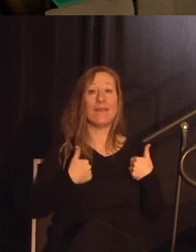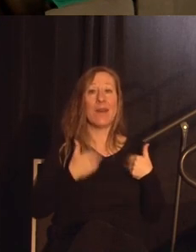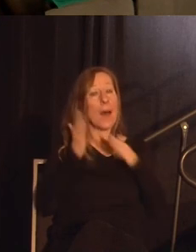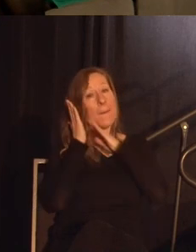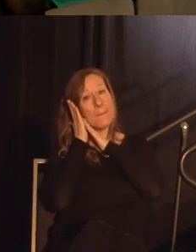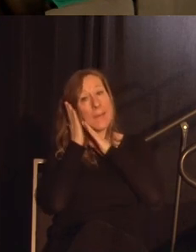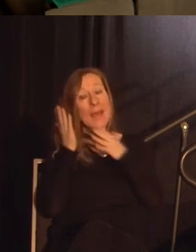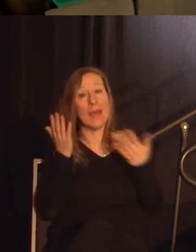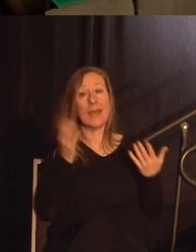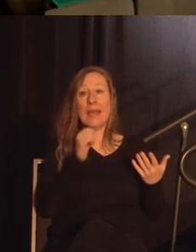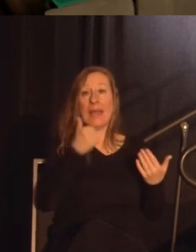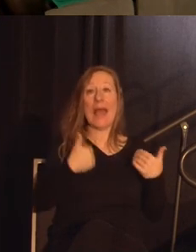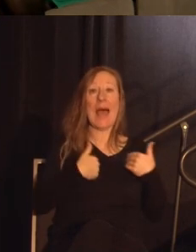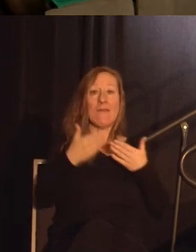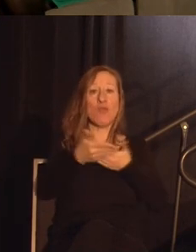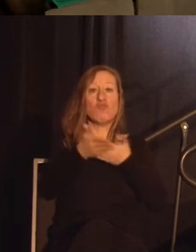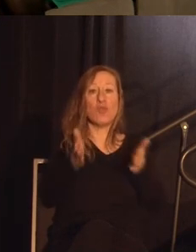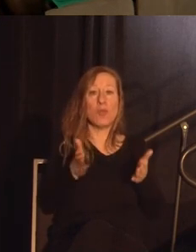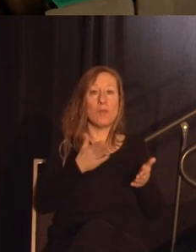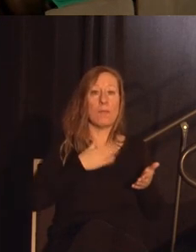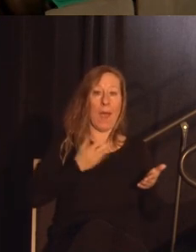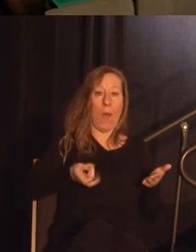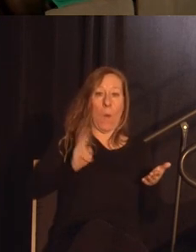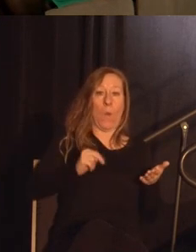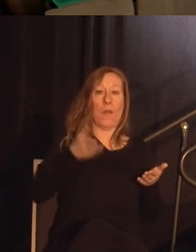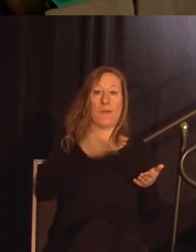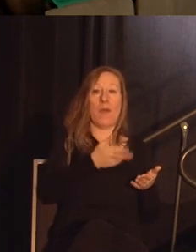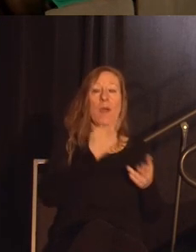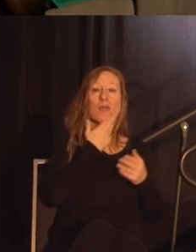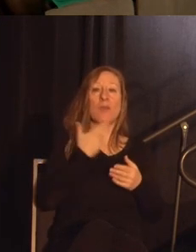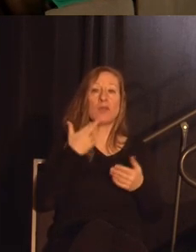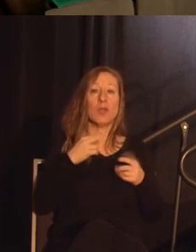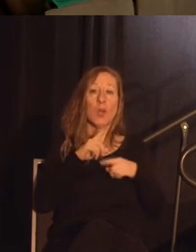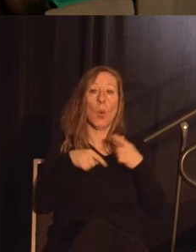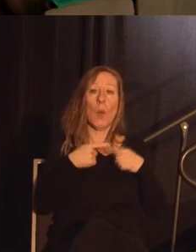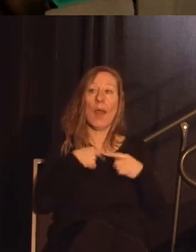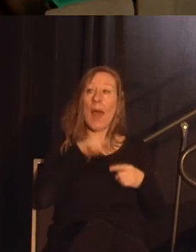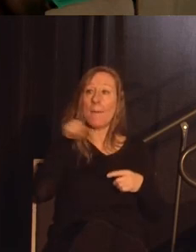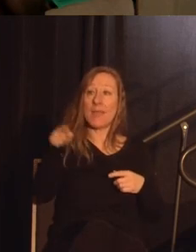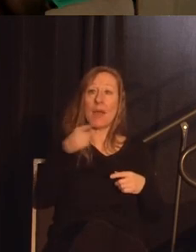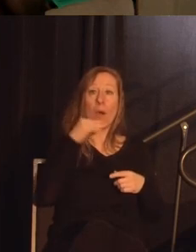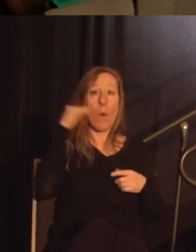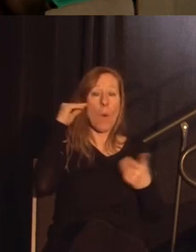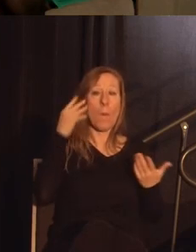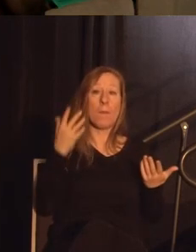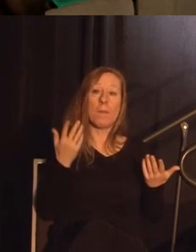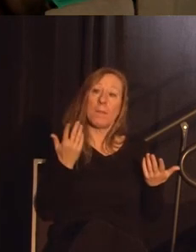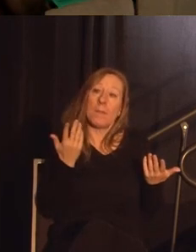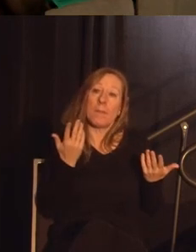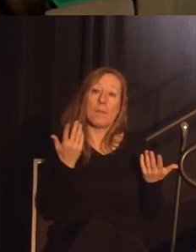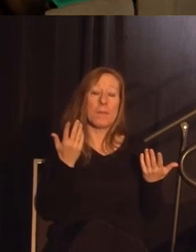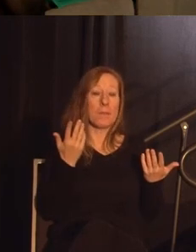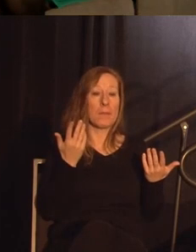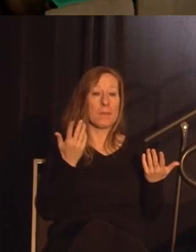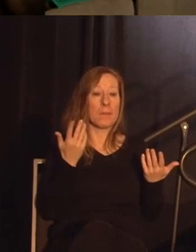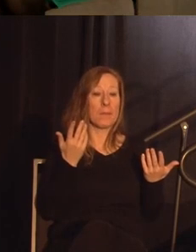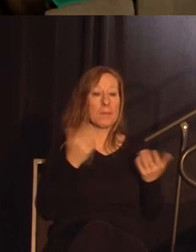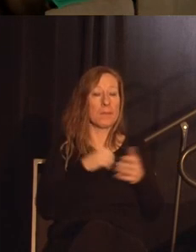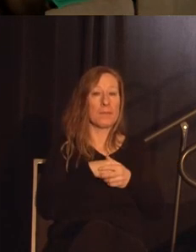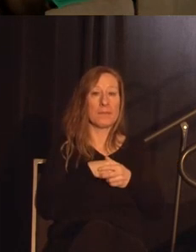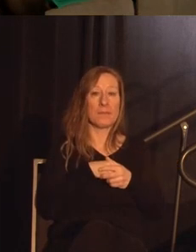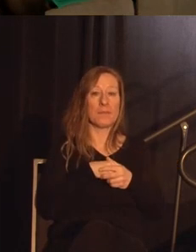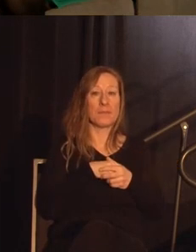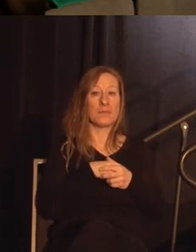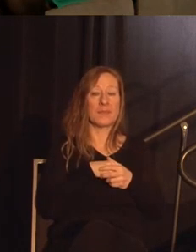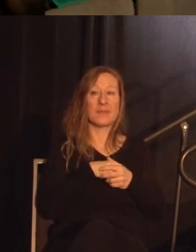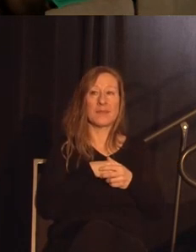bed, I didn't have a room, a bedroom, right, at the restaurant. And so when I would get home of sorts, like, you know, I never spent time in it. So that, I